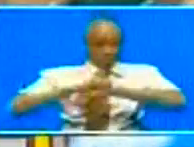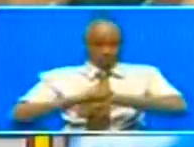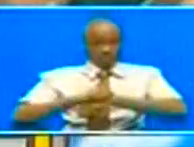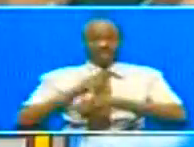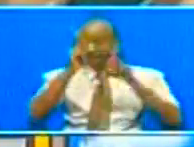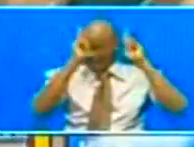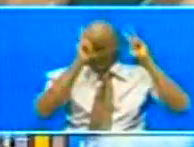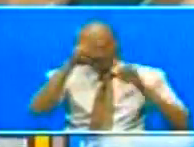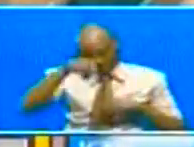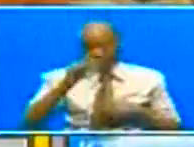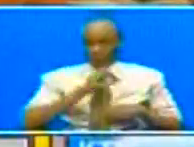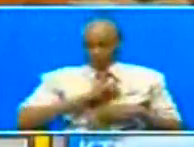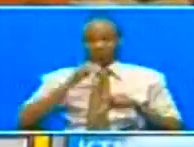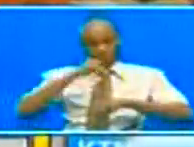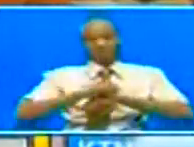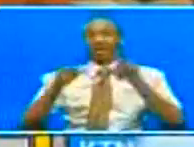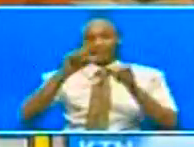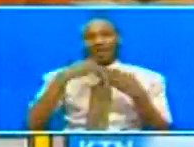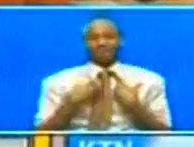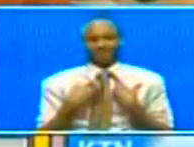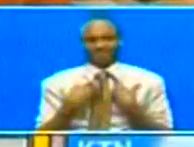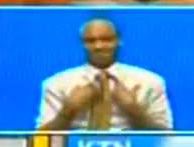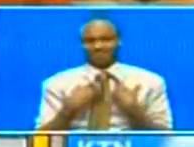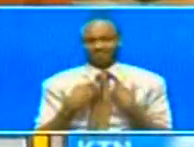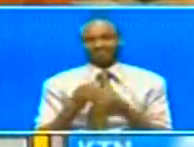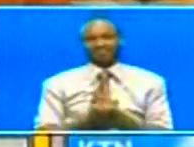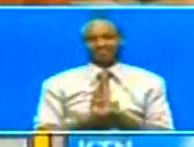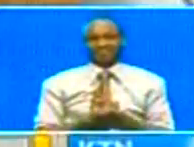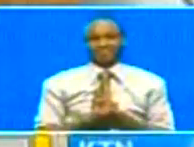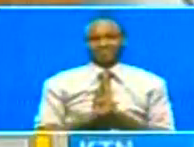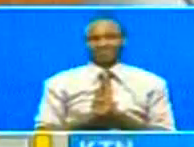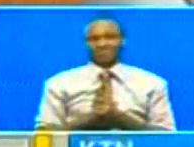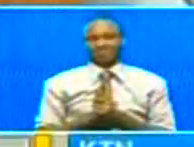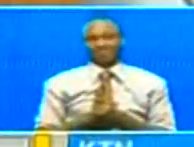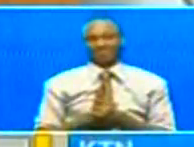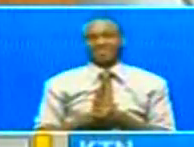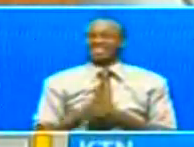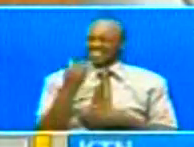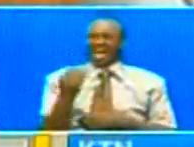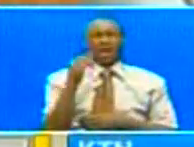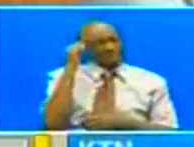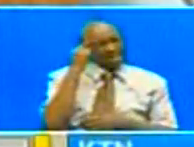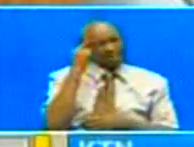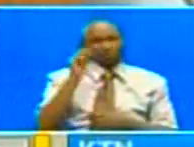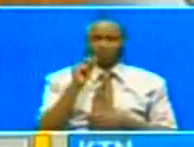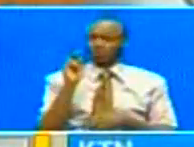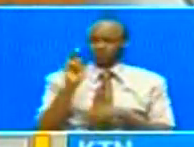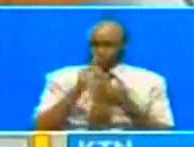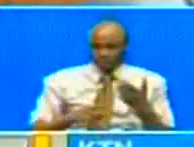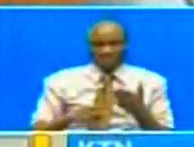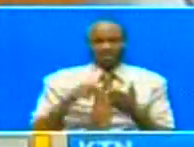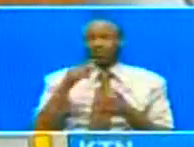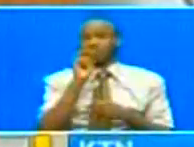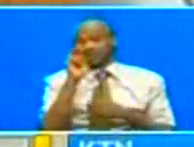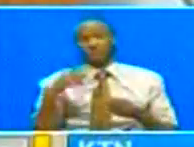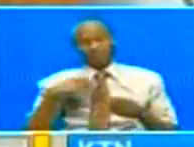the model in their own school lab. Games are enjoying, they freshen our minds. Starting from a young mind. And we are not going to see innovators coming